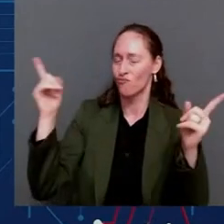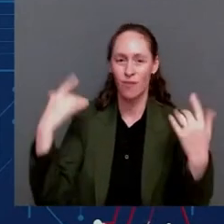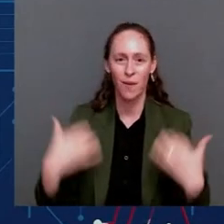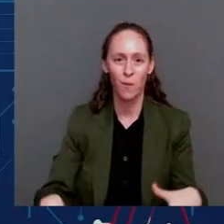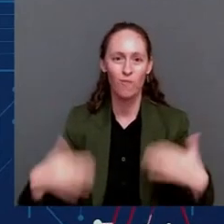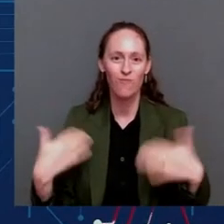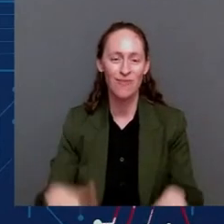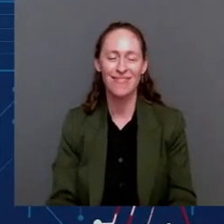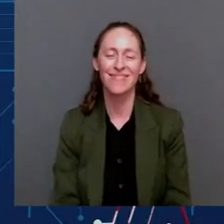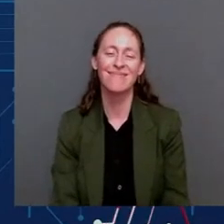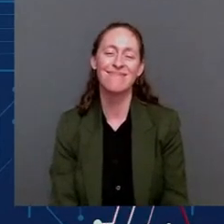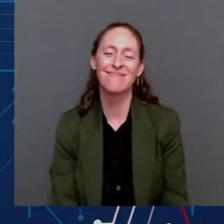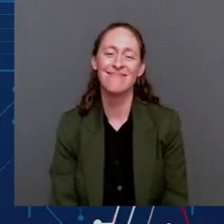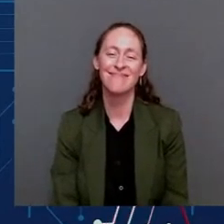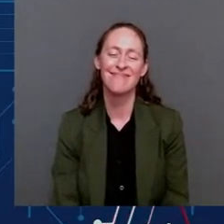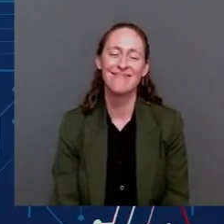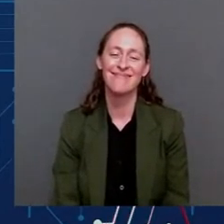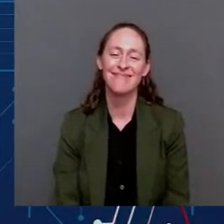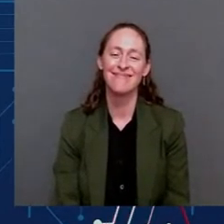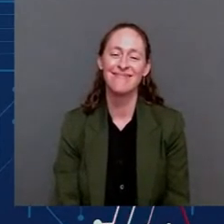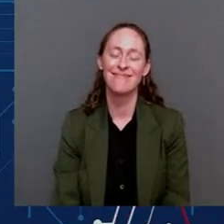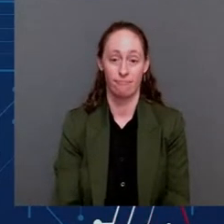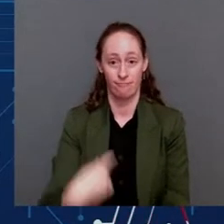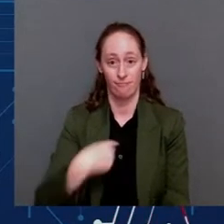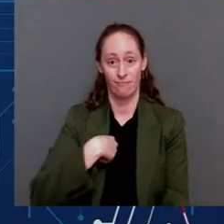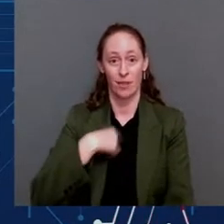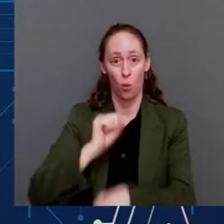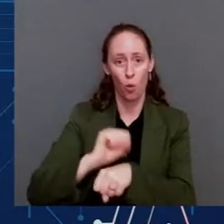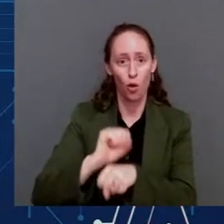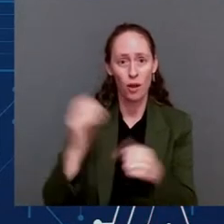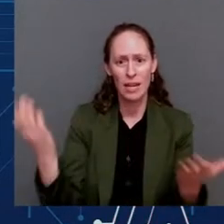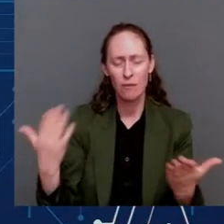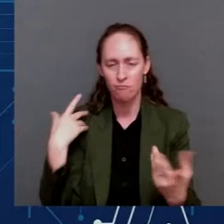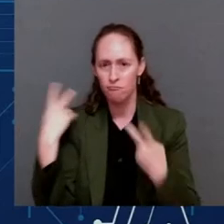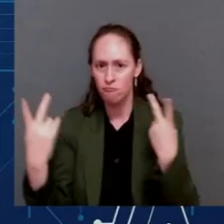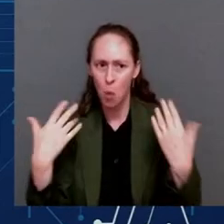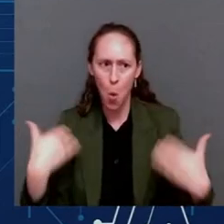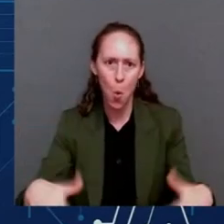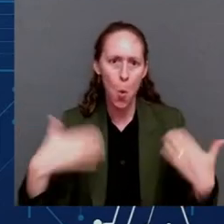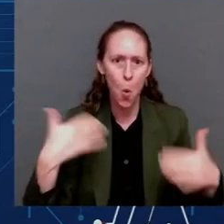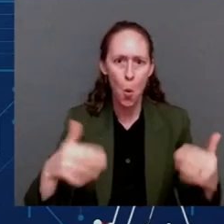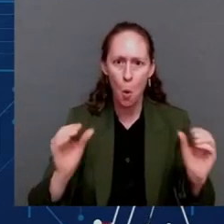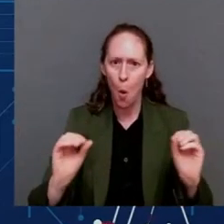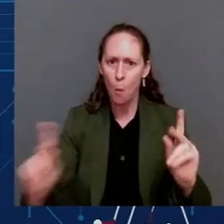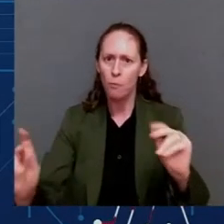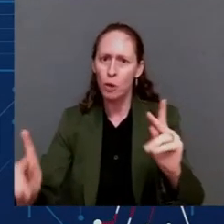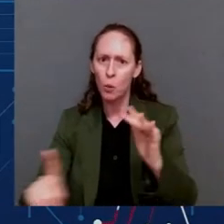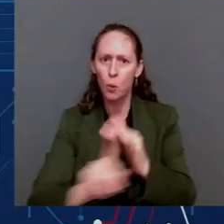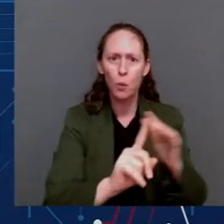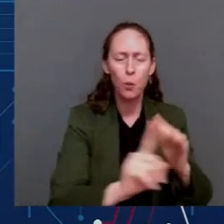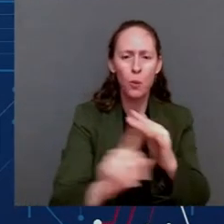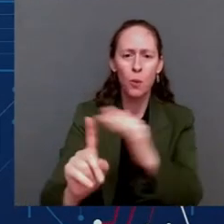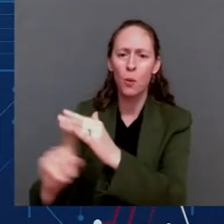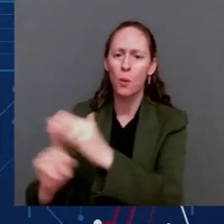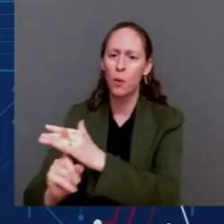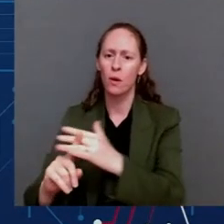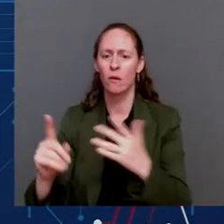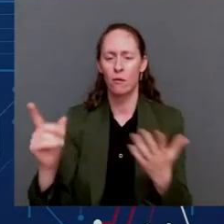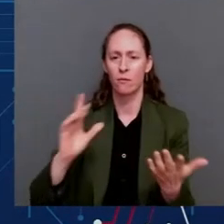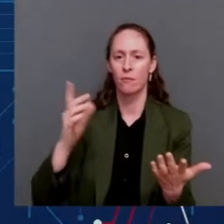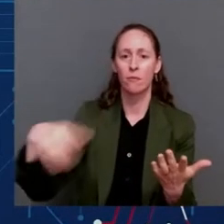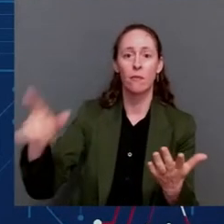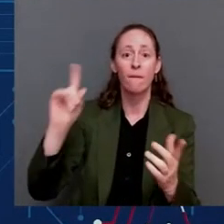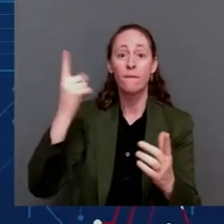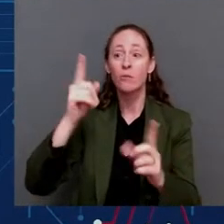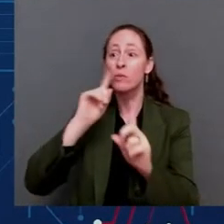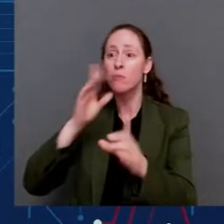new opportunities, such as working with neighboring communities, first responder teams, and doing work that impacts each and every one of our